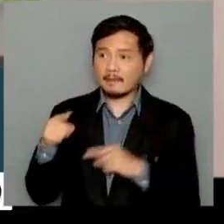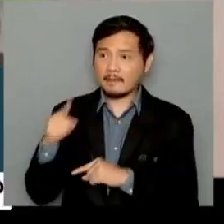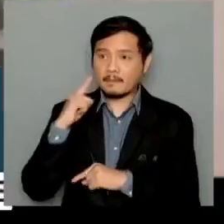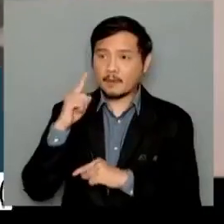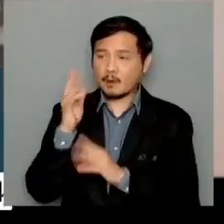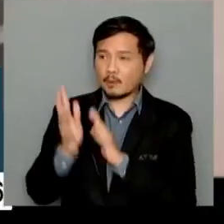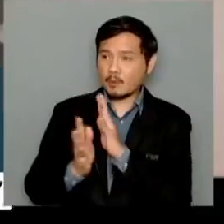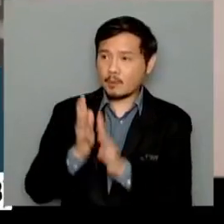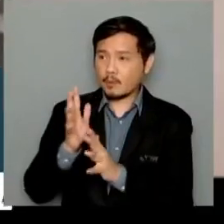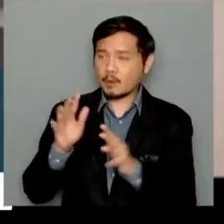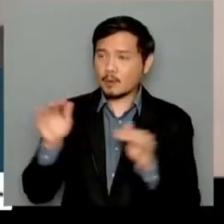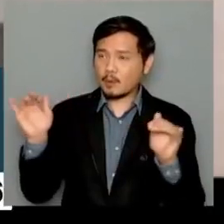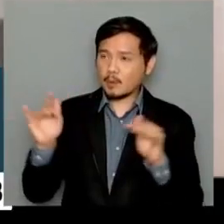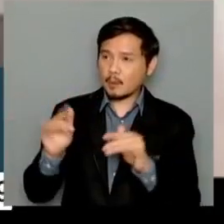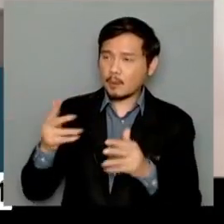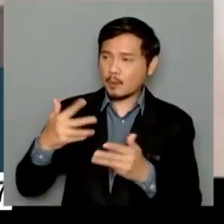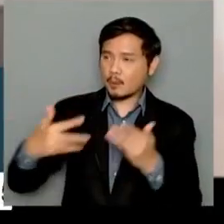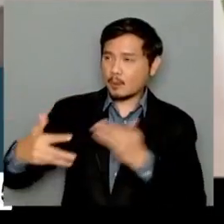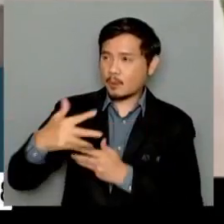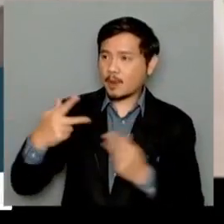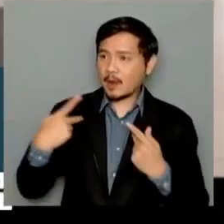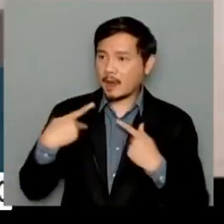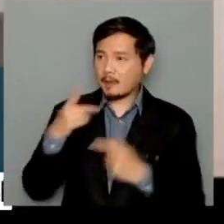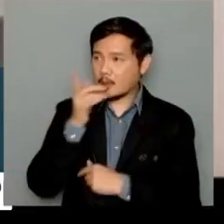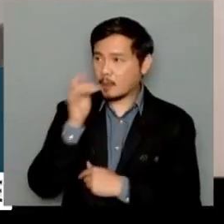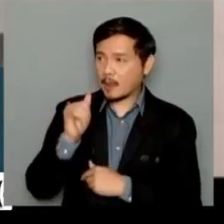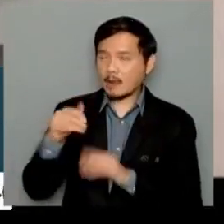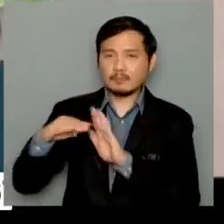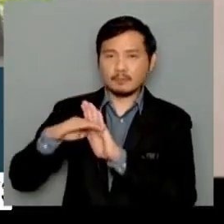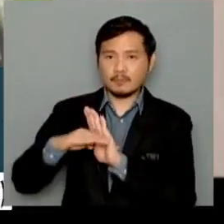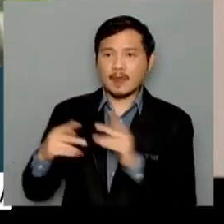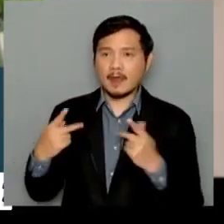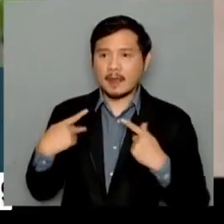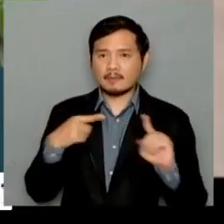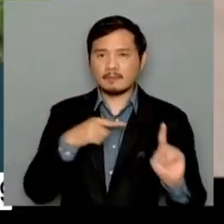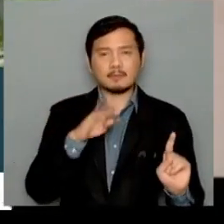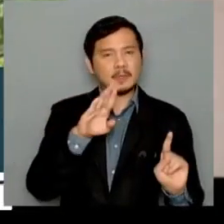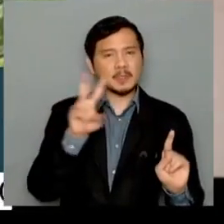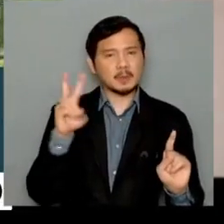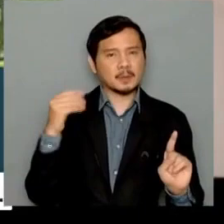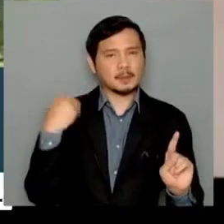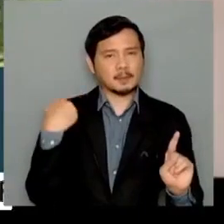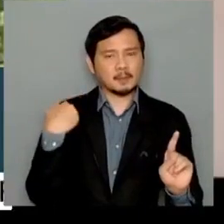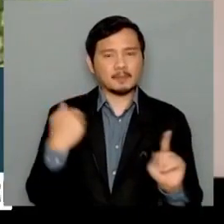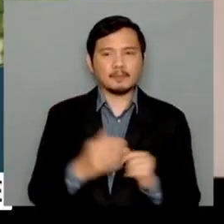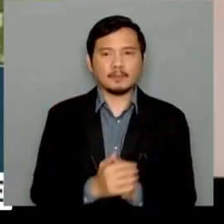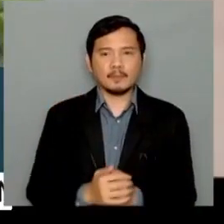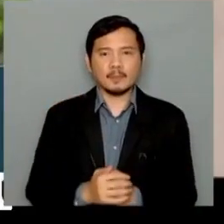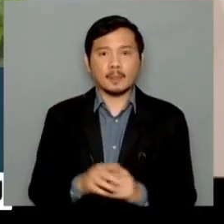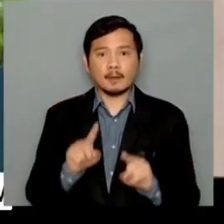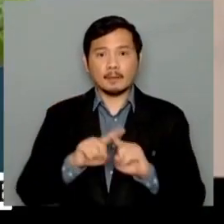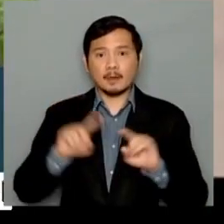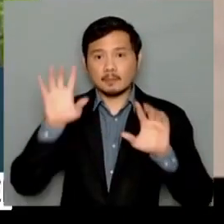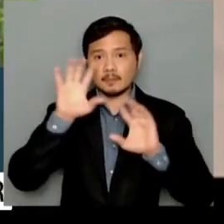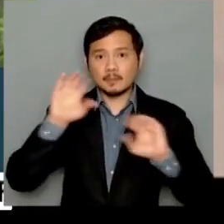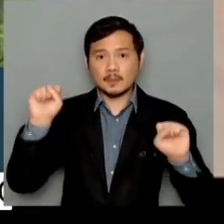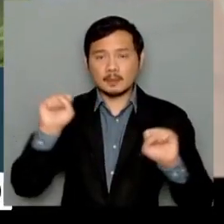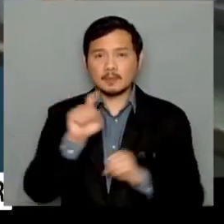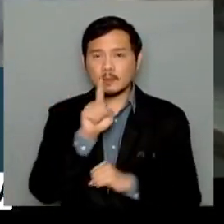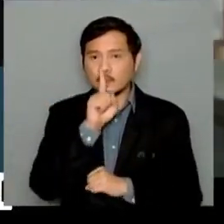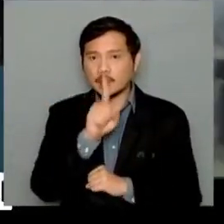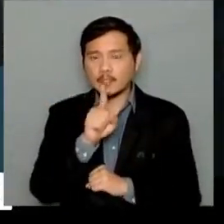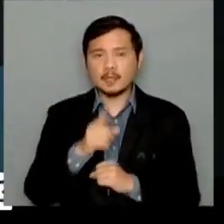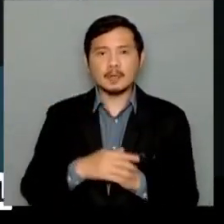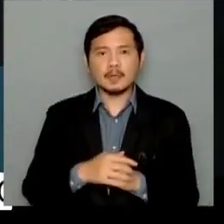social gatherings will be held or conducted in Malacanang. She also said that the president remains very upbeat